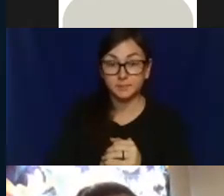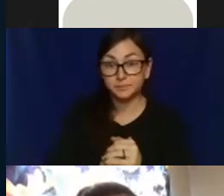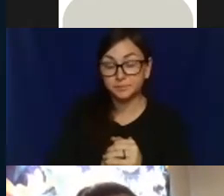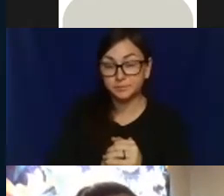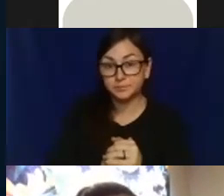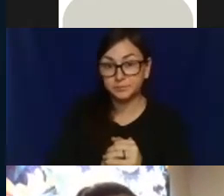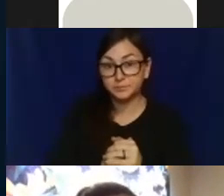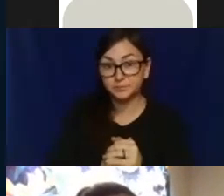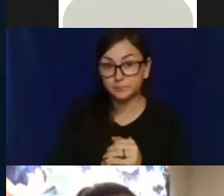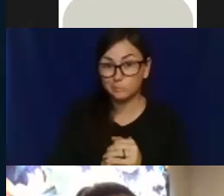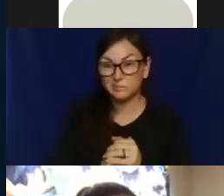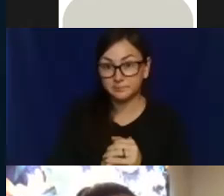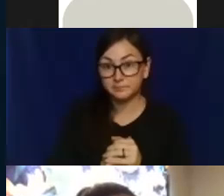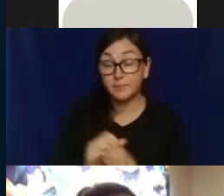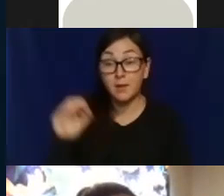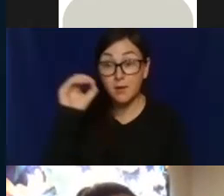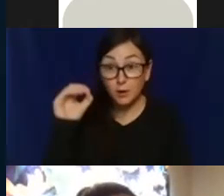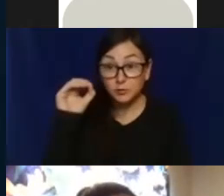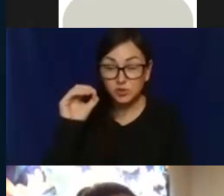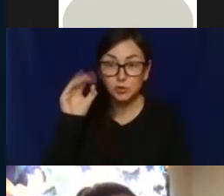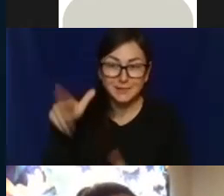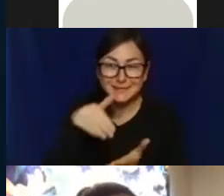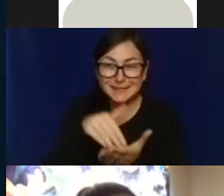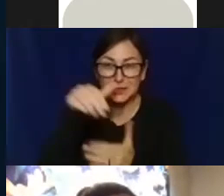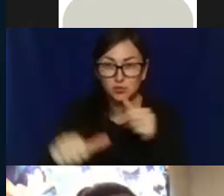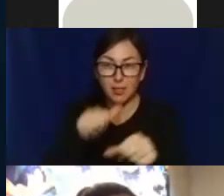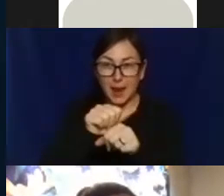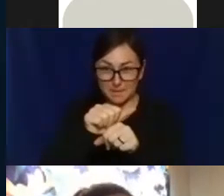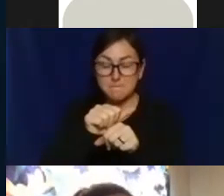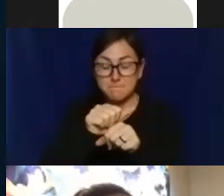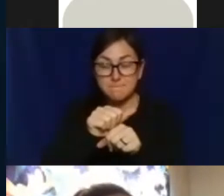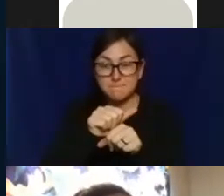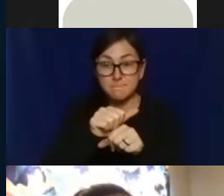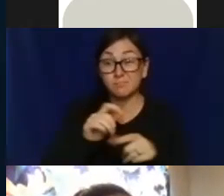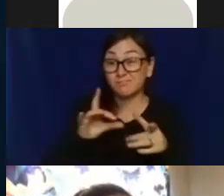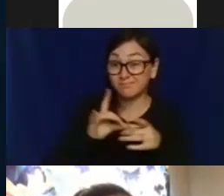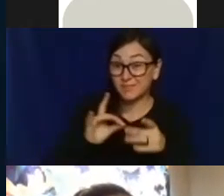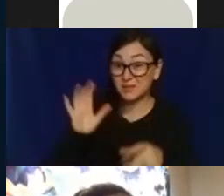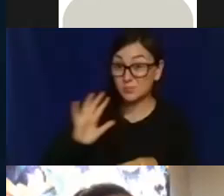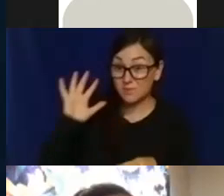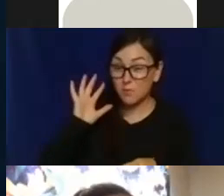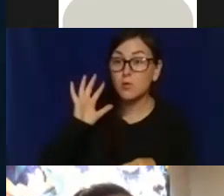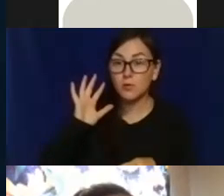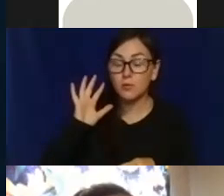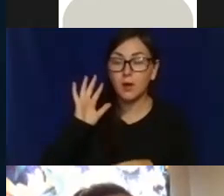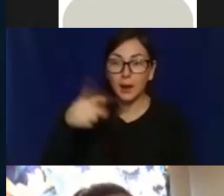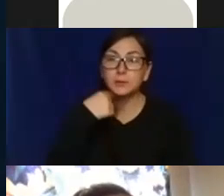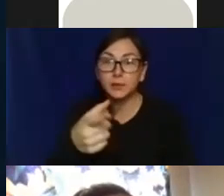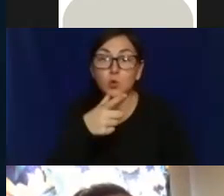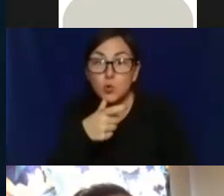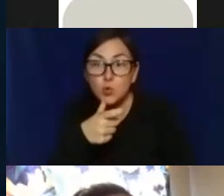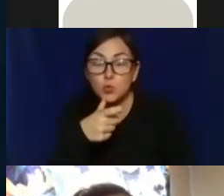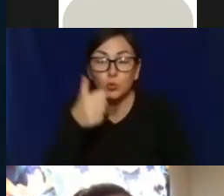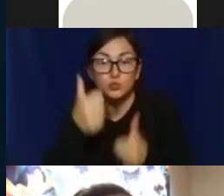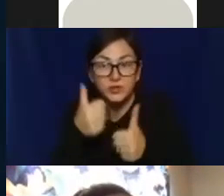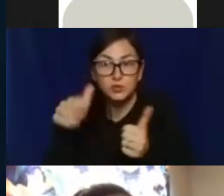oxygen is the central atom. And so, like I said before, you'll always be told who the central atom is. So that means